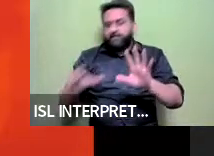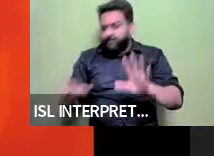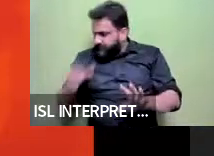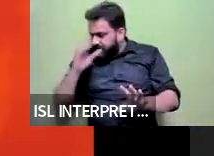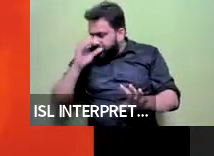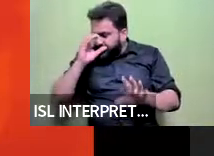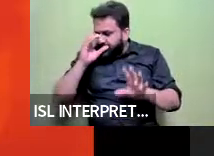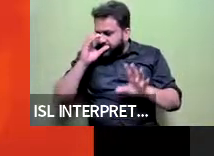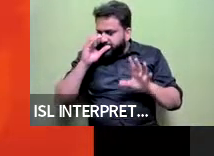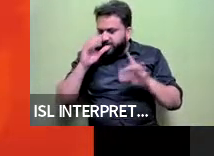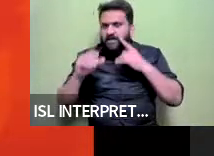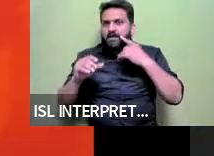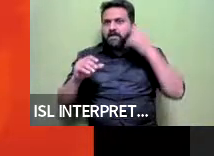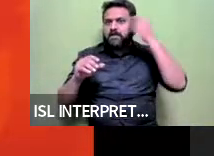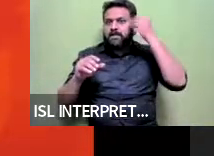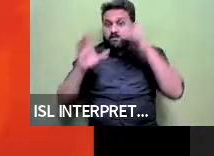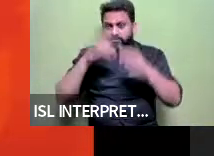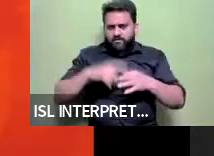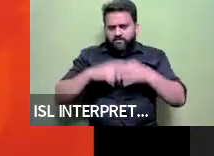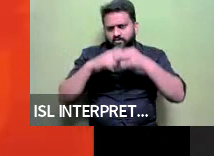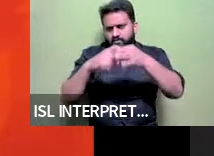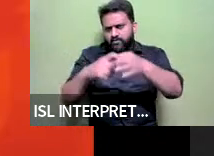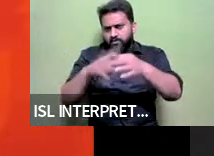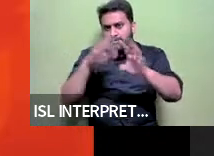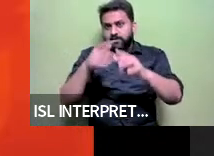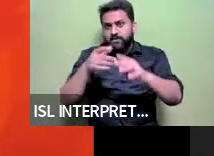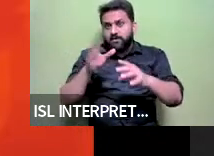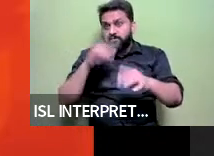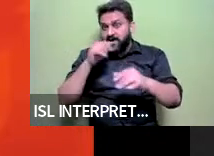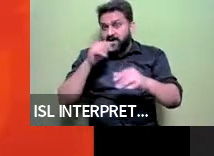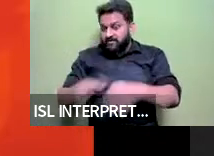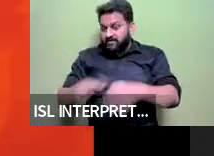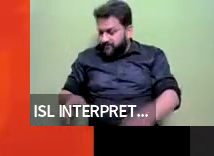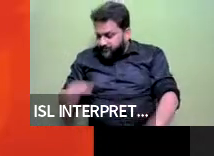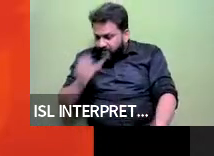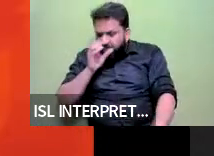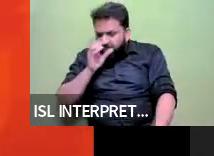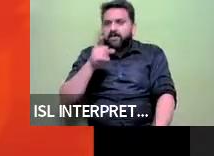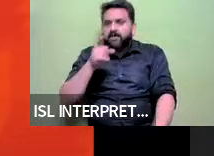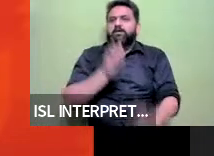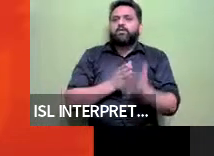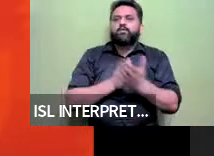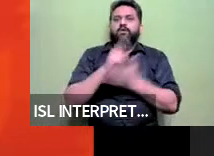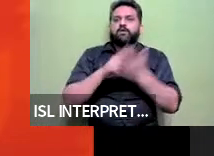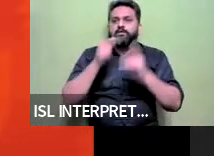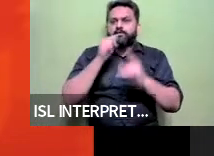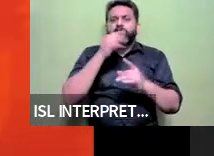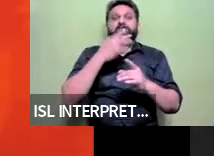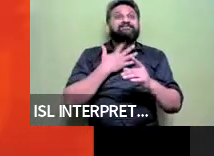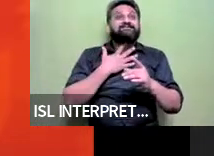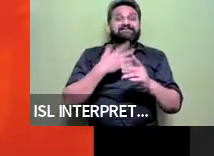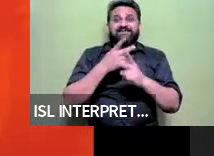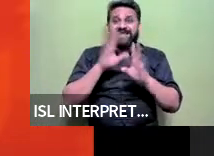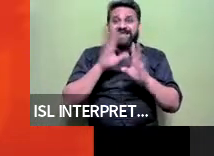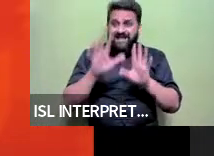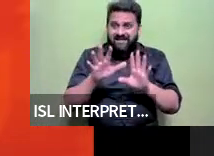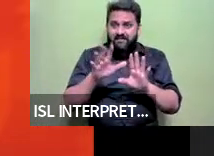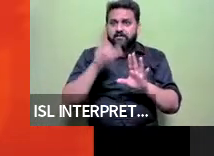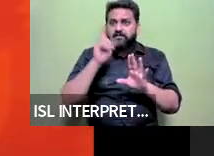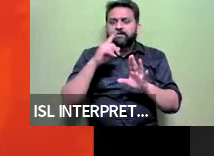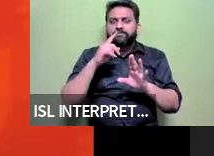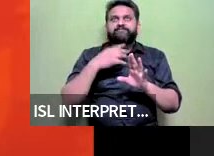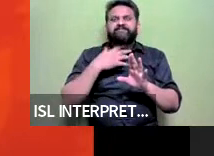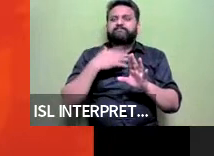water. But when I'm asking the question, then you drink the water, there's no impact because you are thirsty, you are doing it. But try to avoid